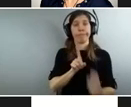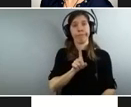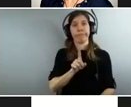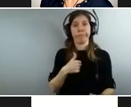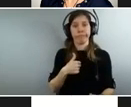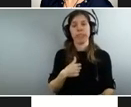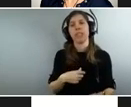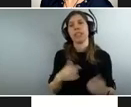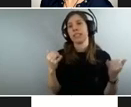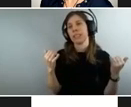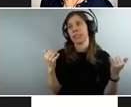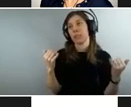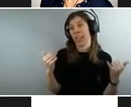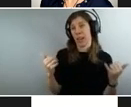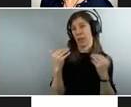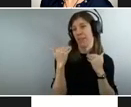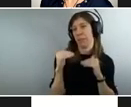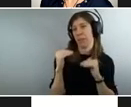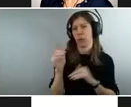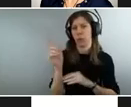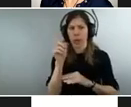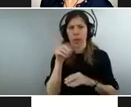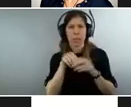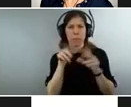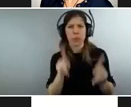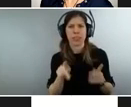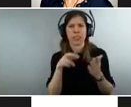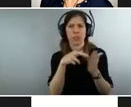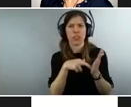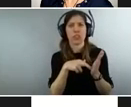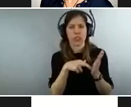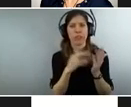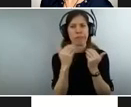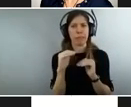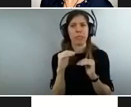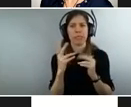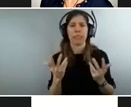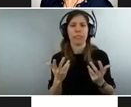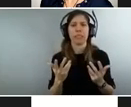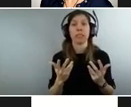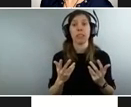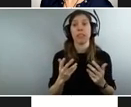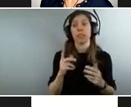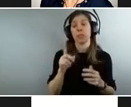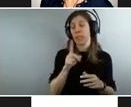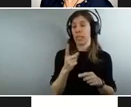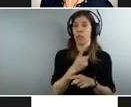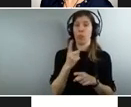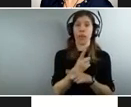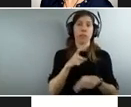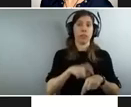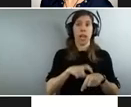as many opportunities for in-person registration. You would have seen people all over campus during a